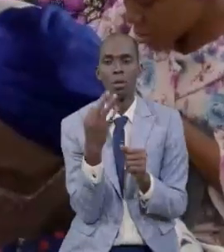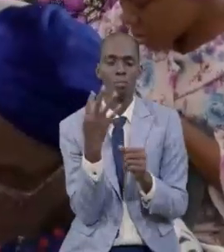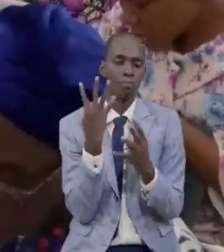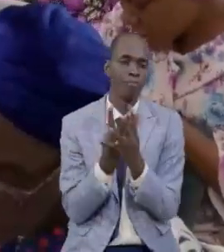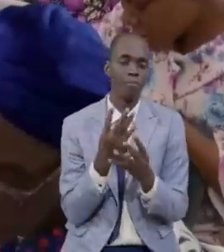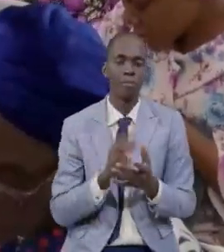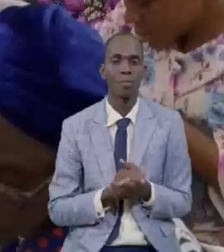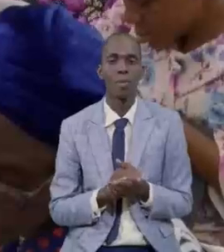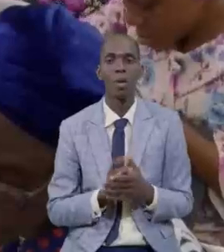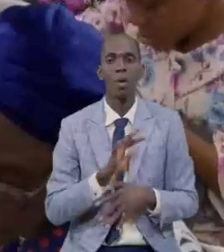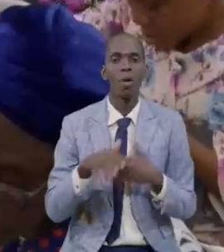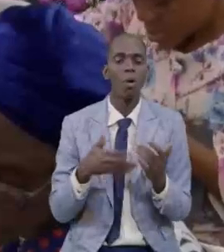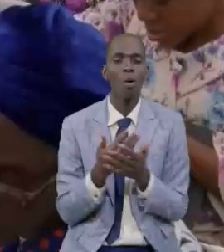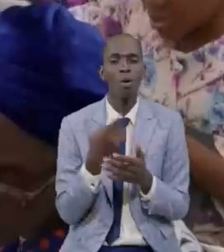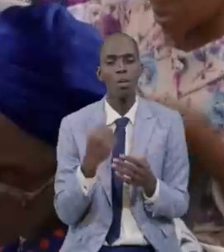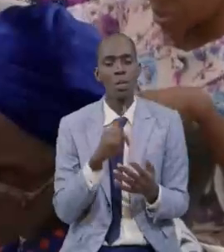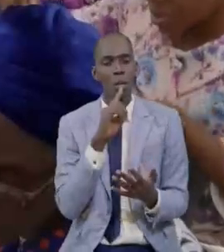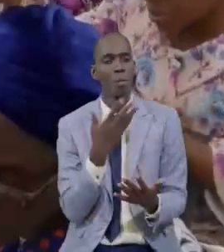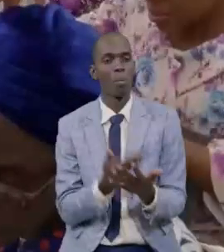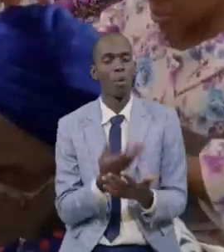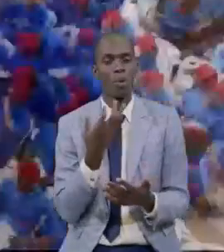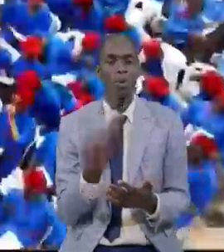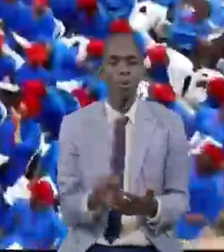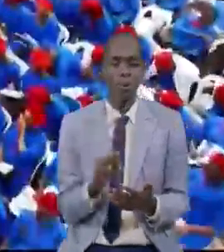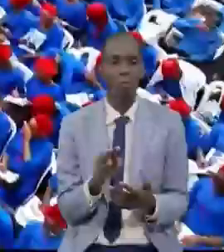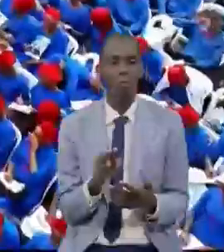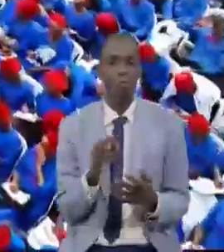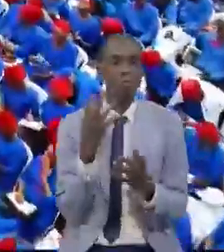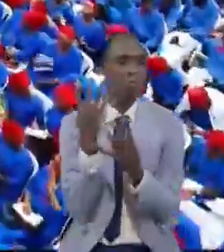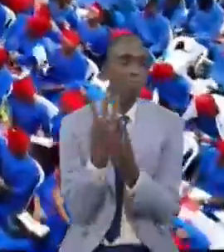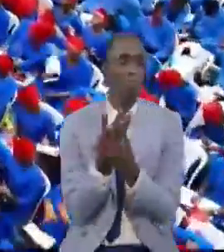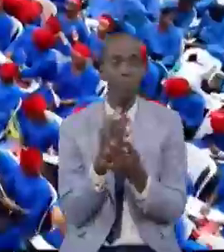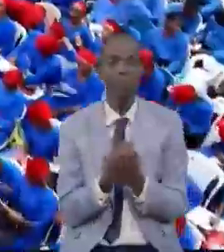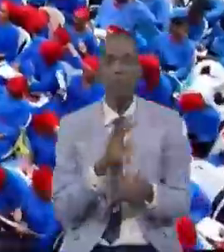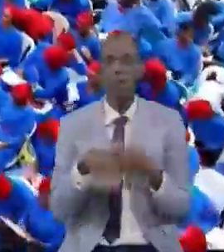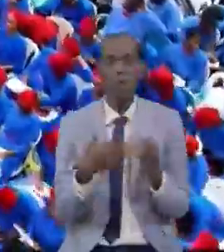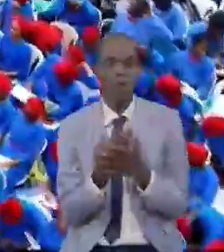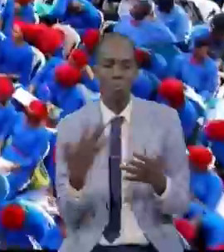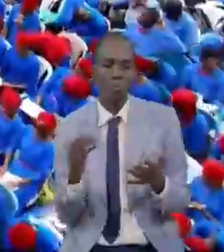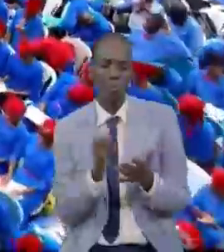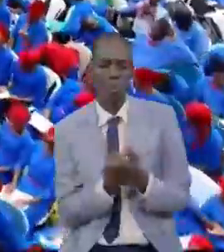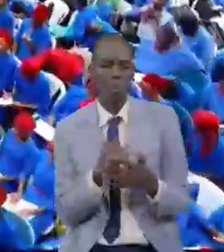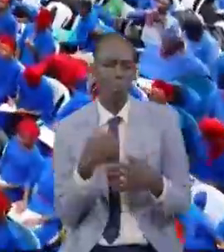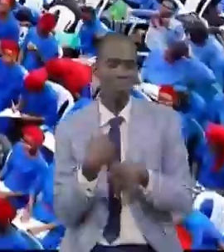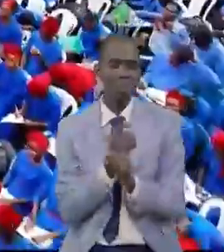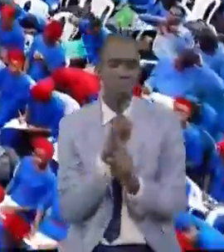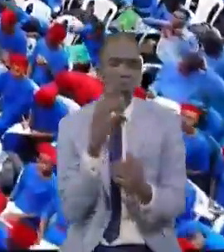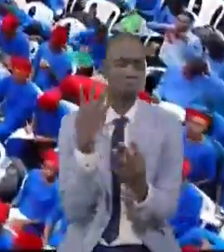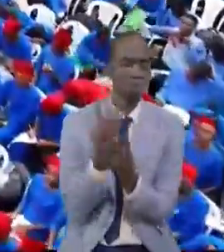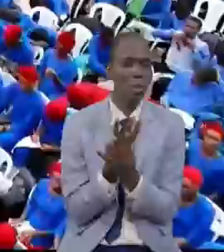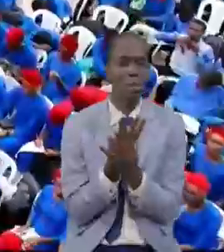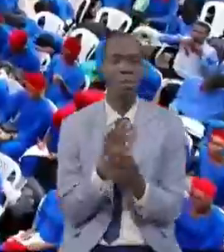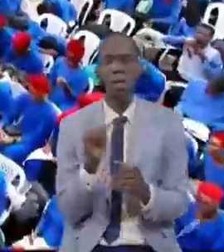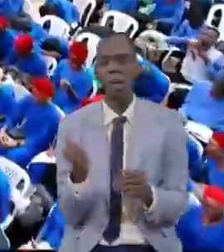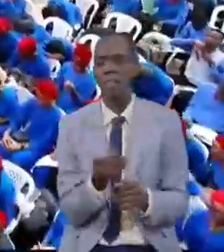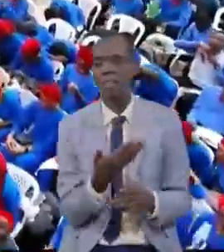of captivity, all the appearance of captivity, anything, anything, even